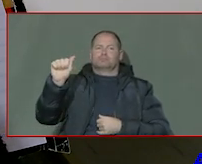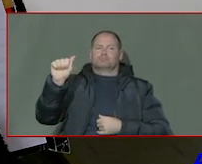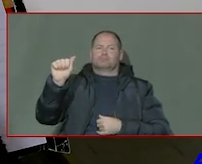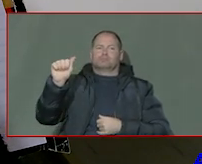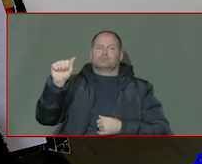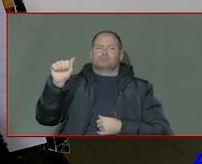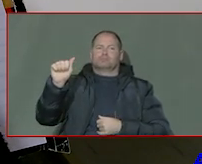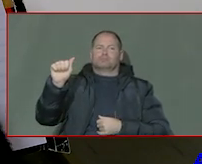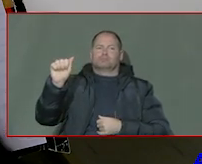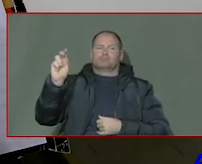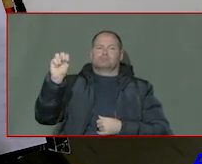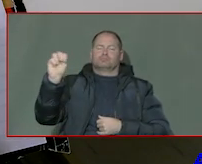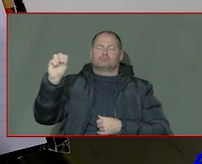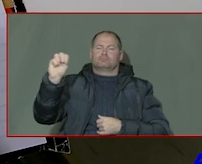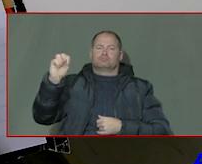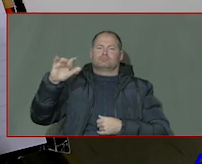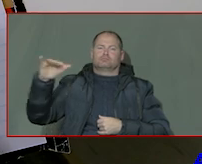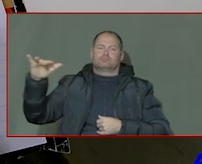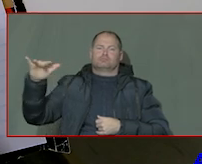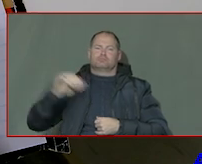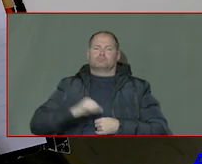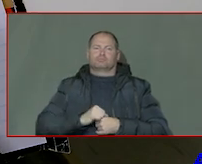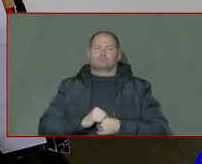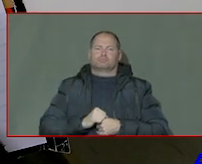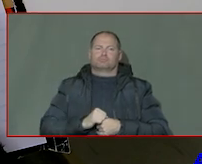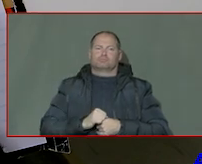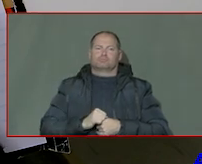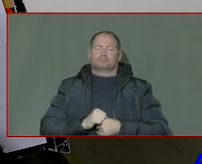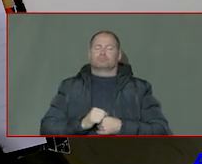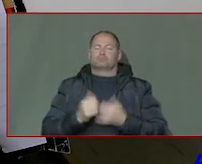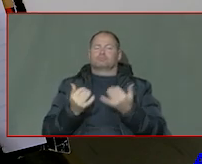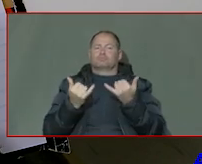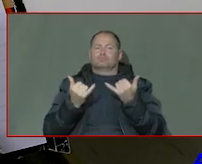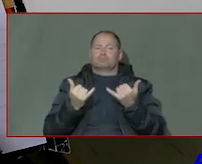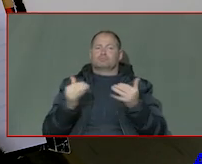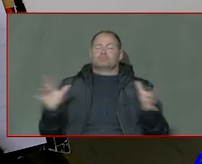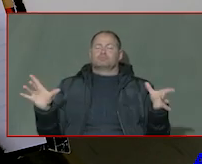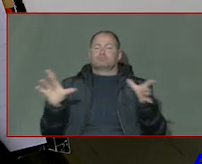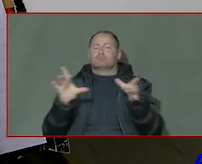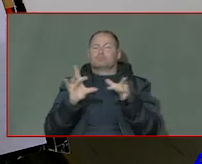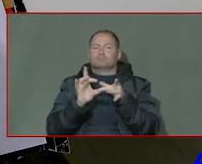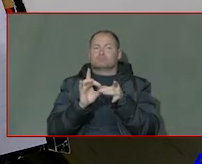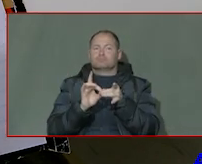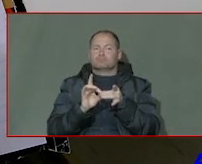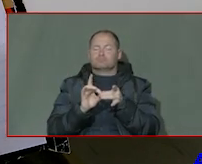Nucleotide. So the phosphate group will bond with the